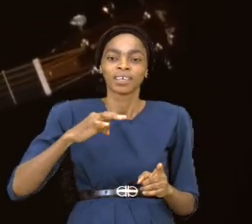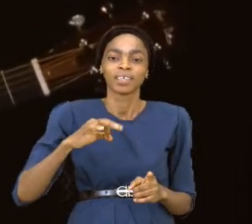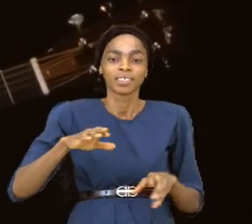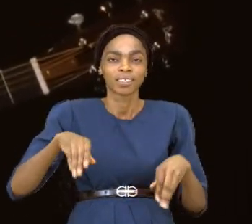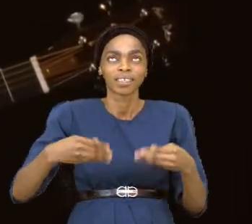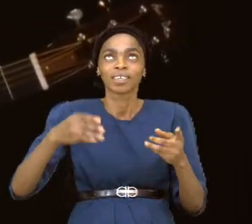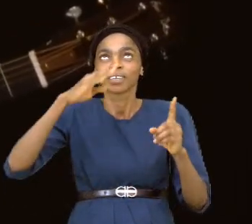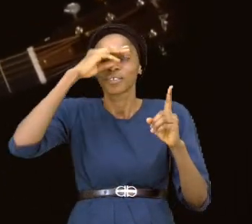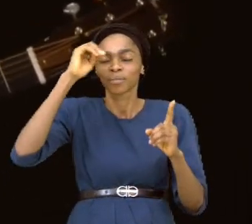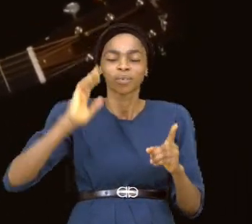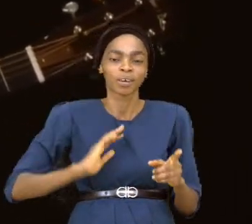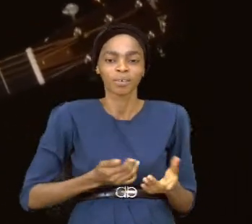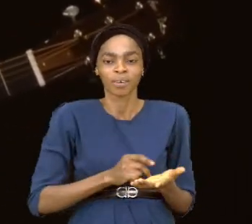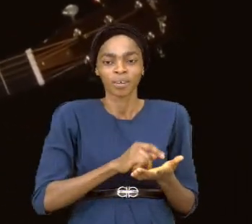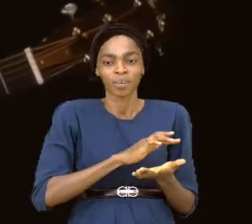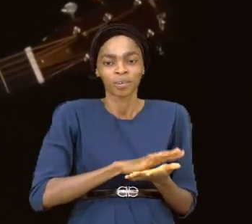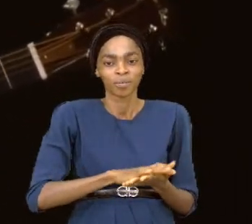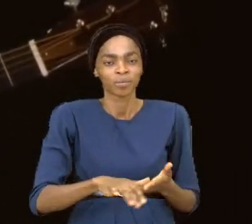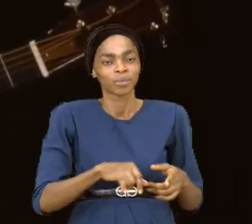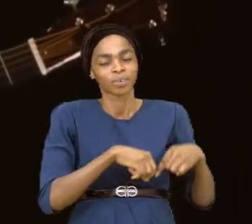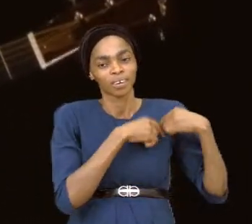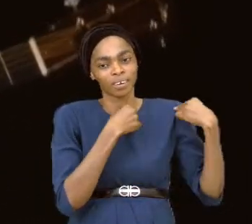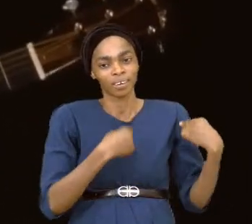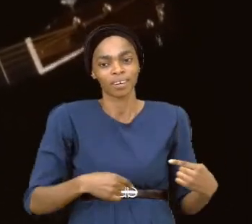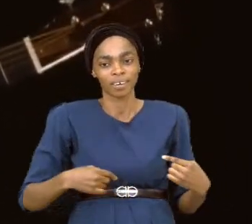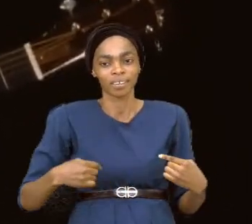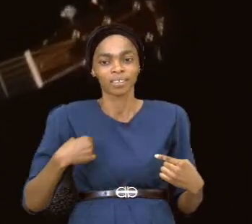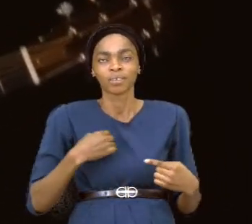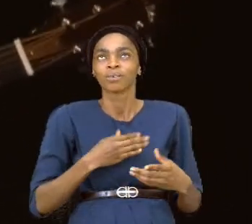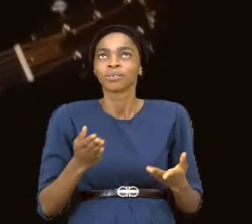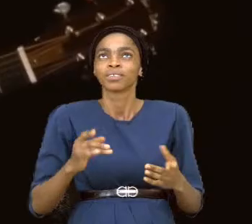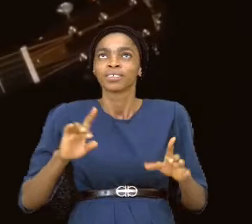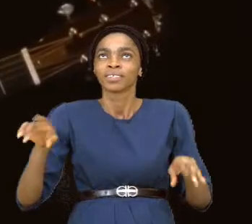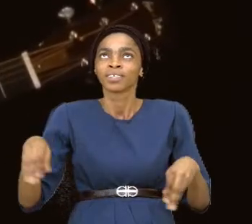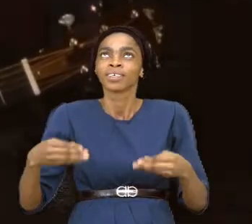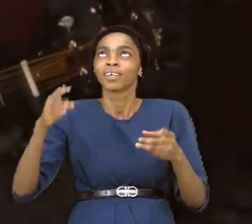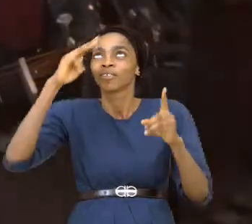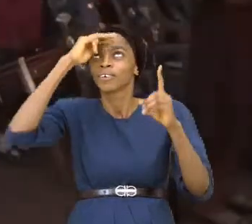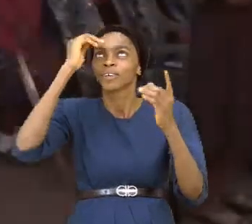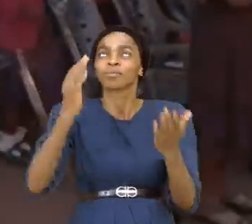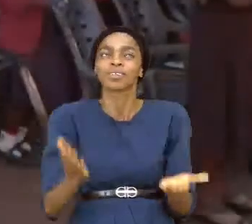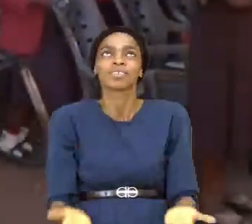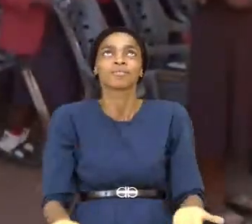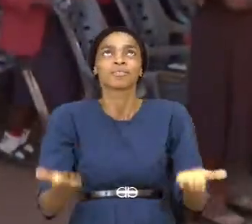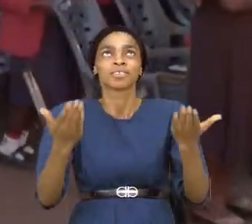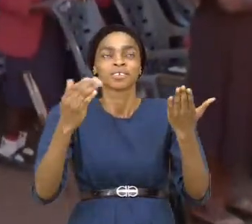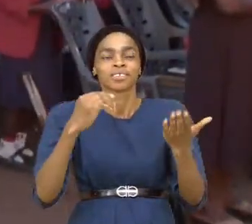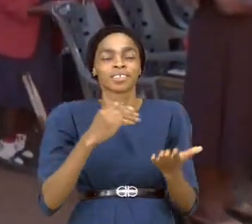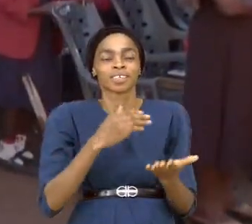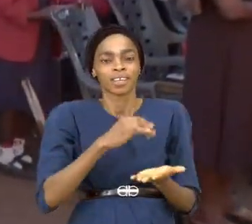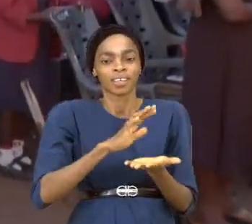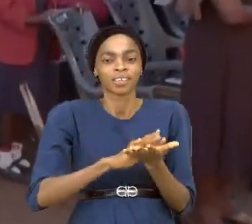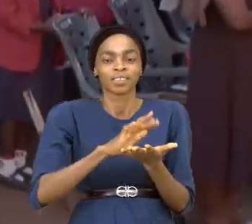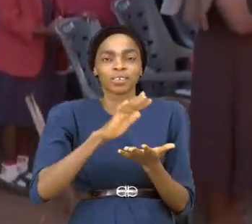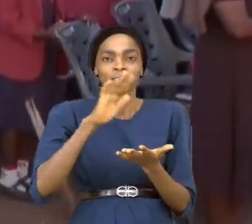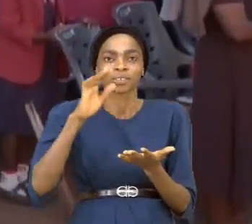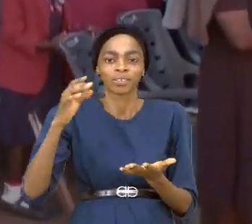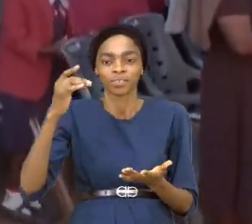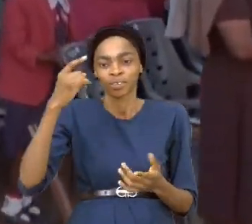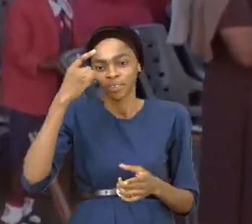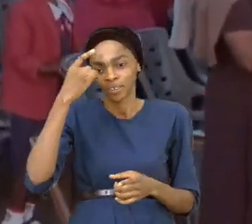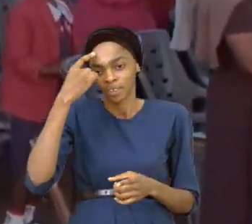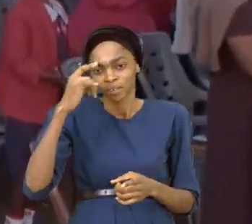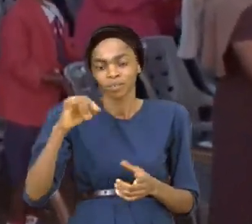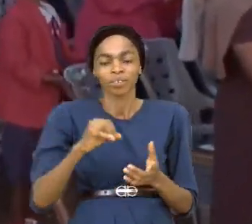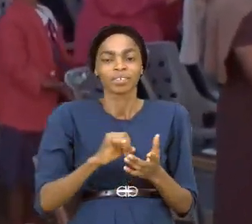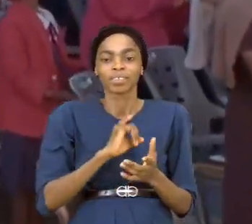heart. We want to give you exaltation that you're worthy of, because you're the only one who can bear the